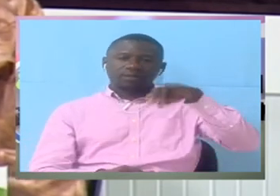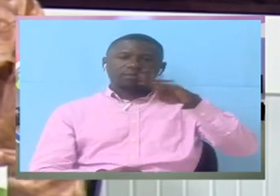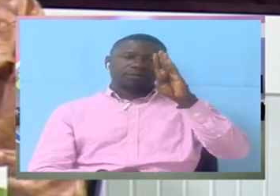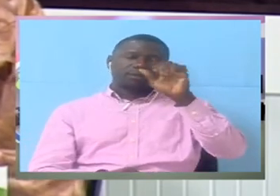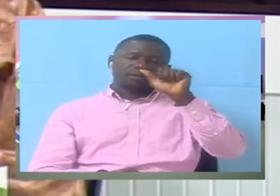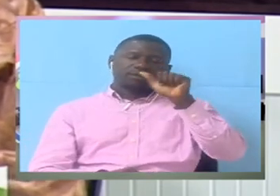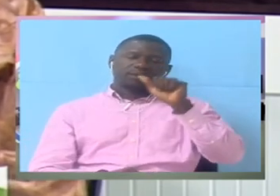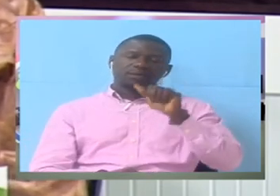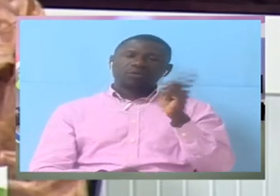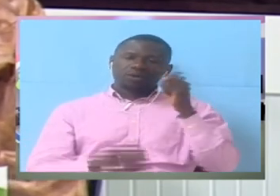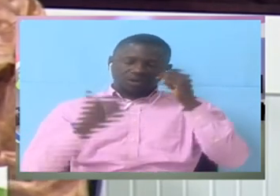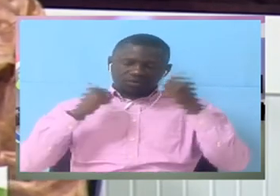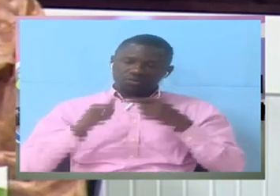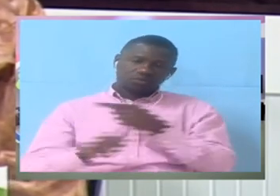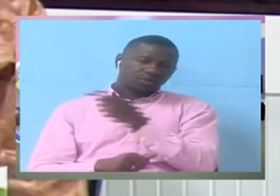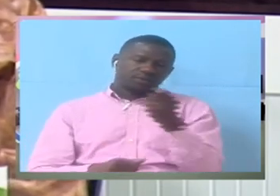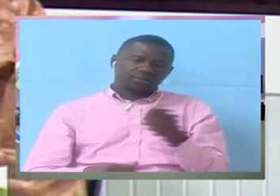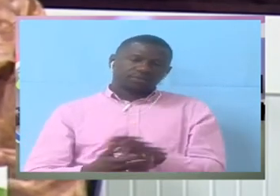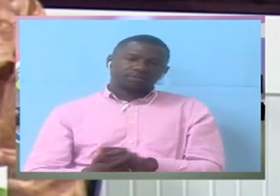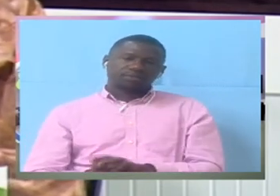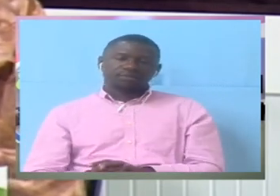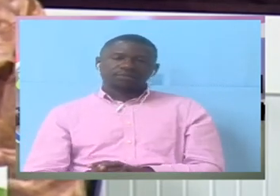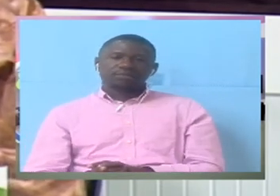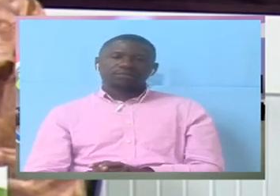Bak. Thank you so much, Imam.